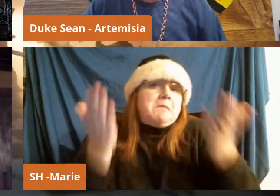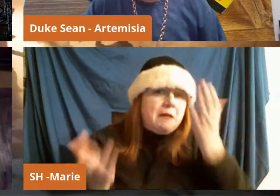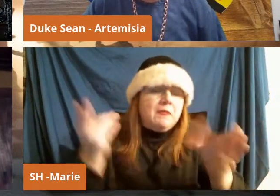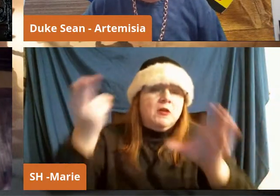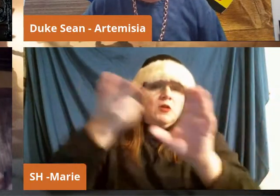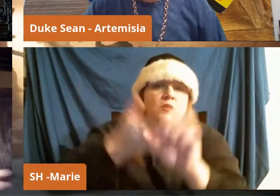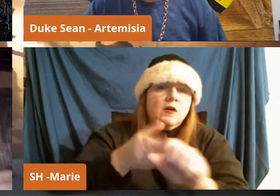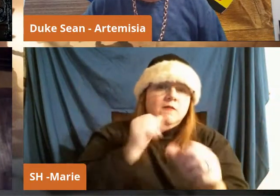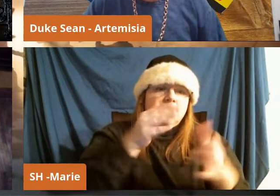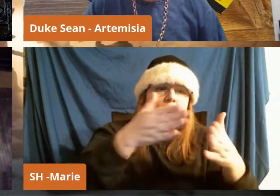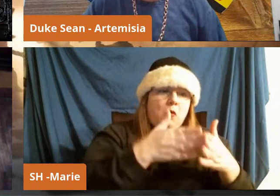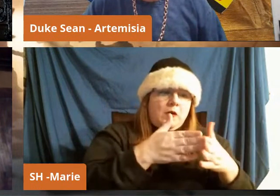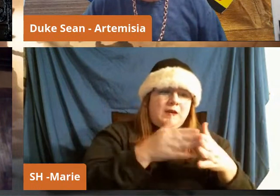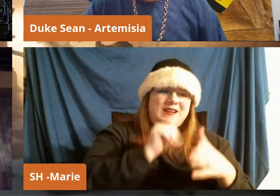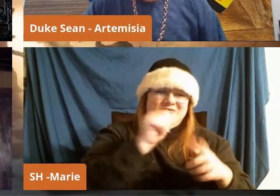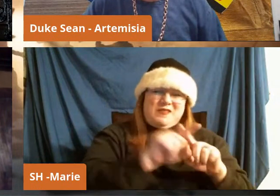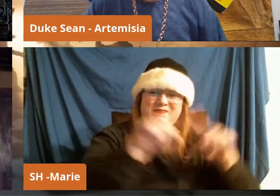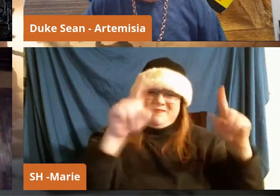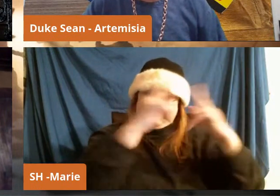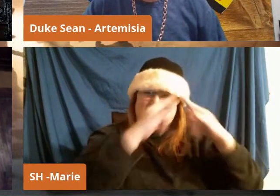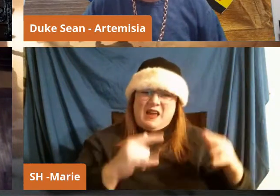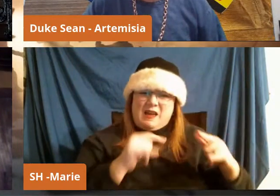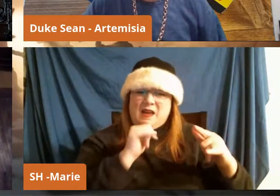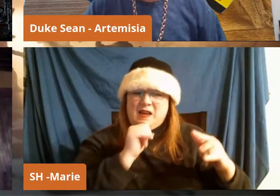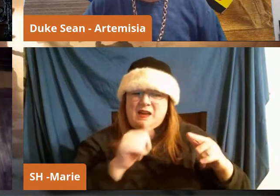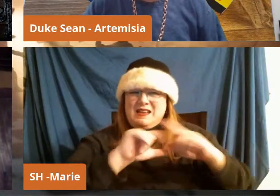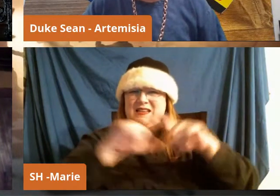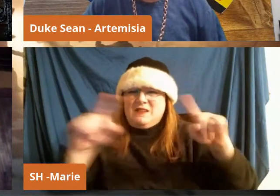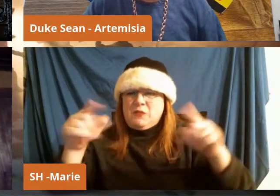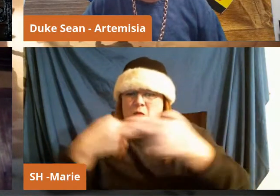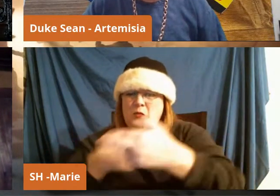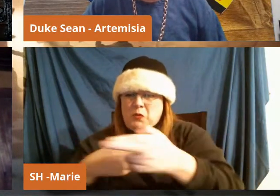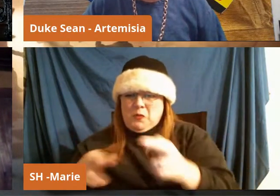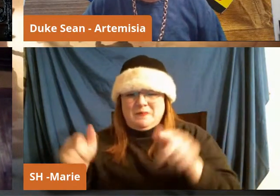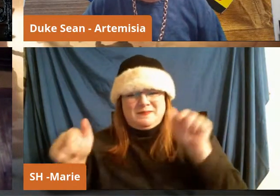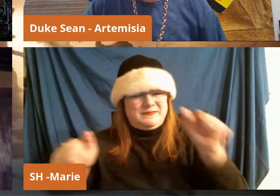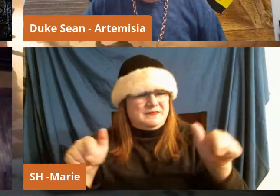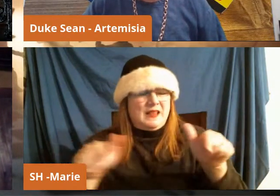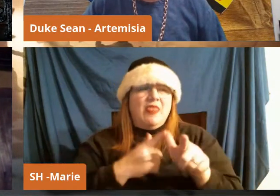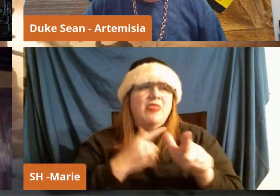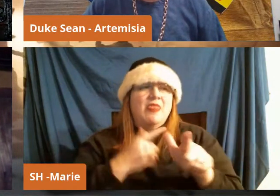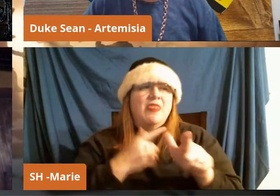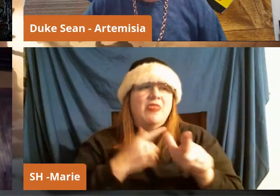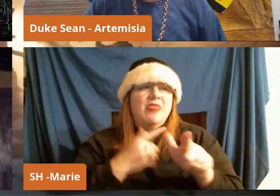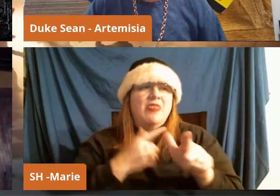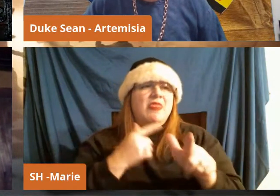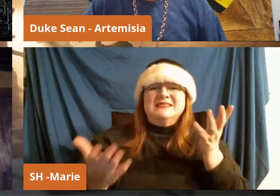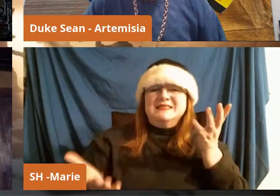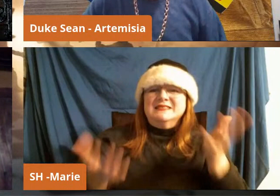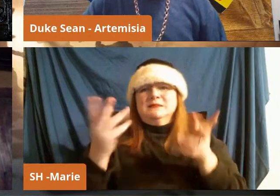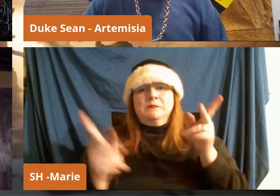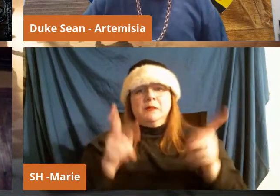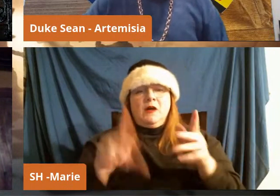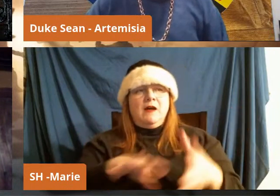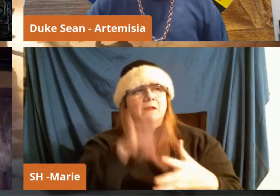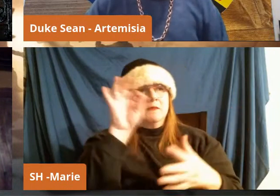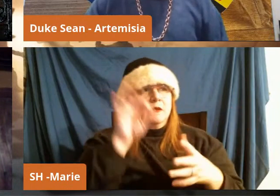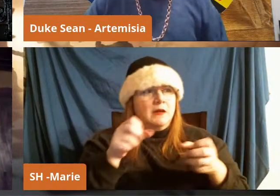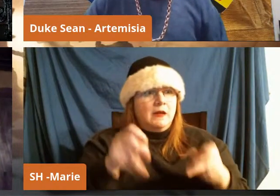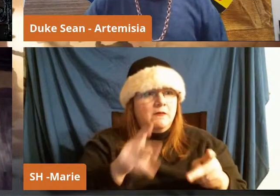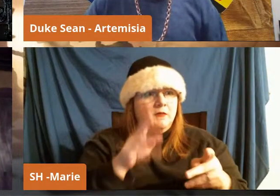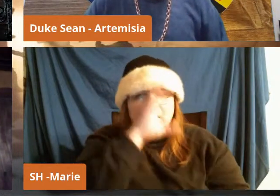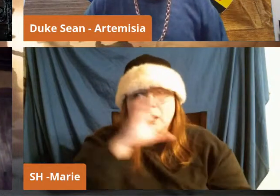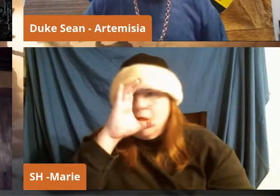a corner, off in another pavilion, another room, then people have to make an effort to go find